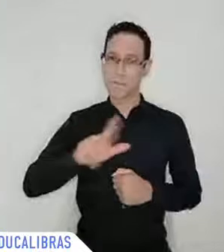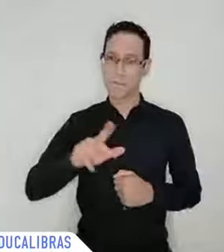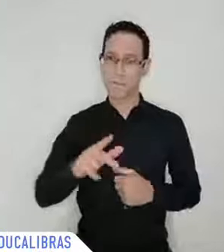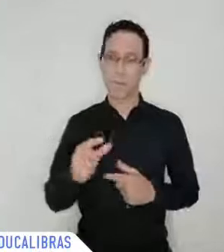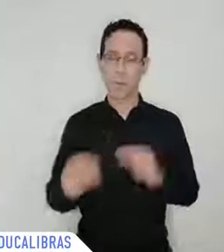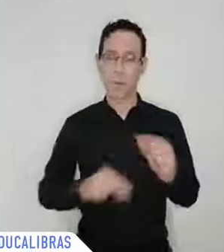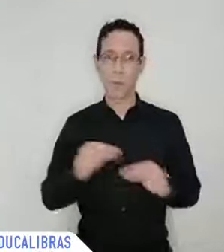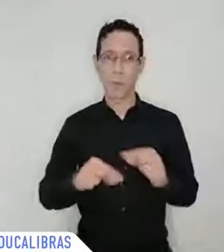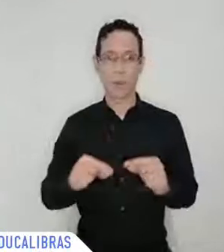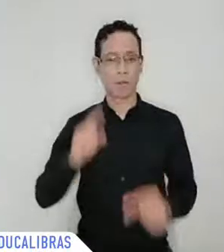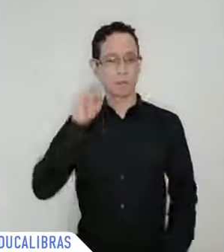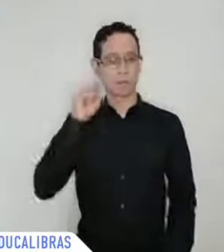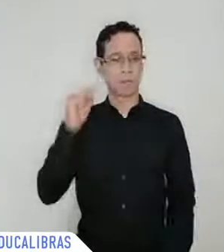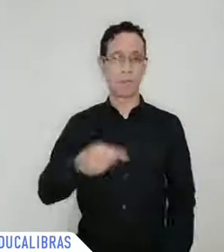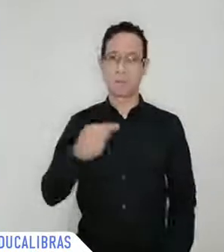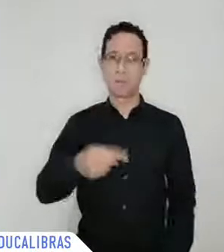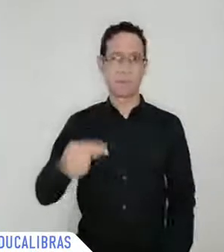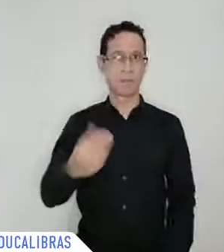And this is